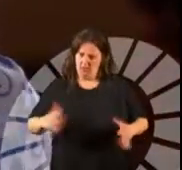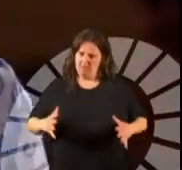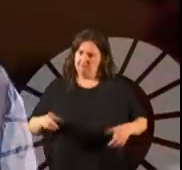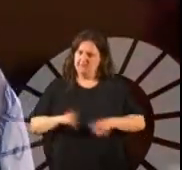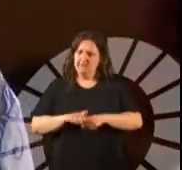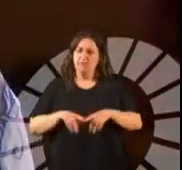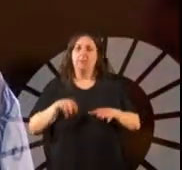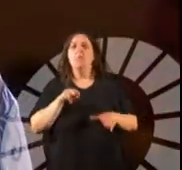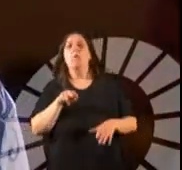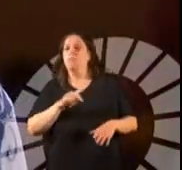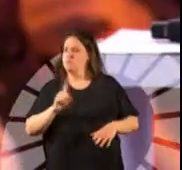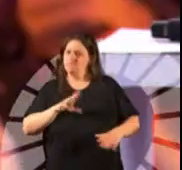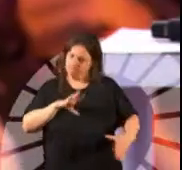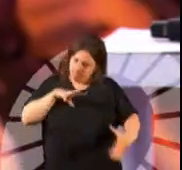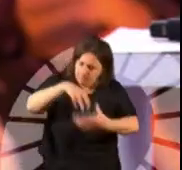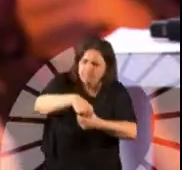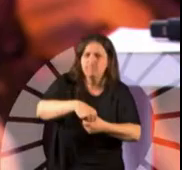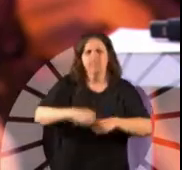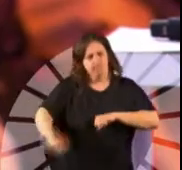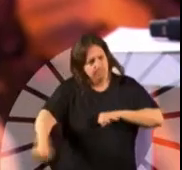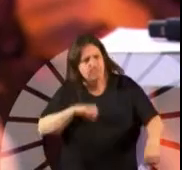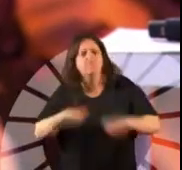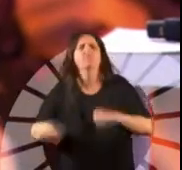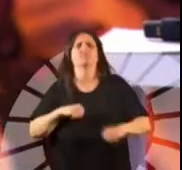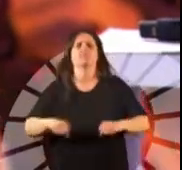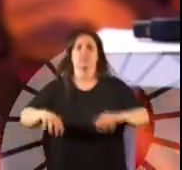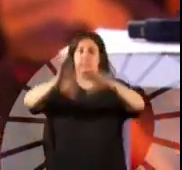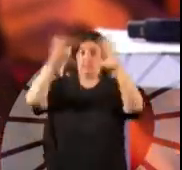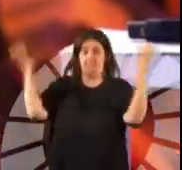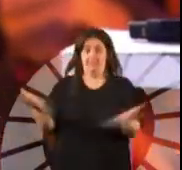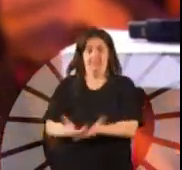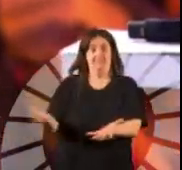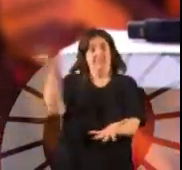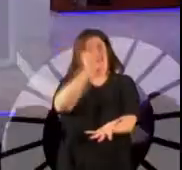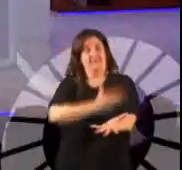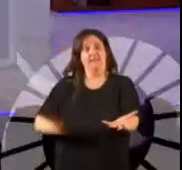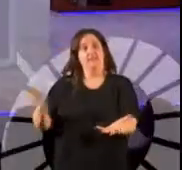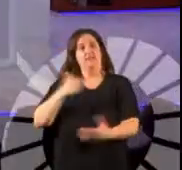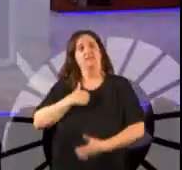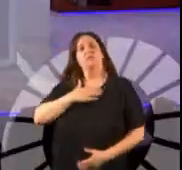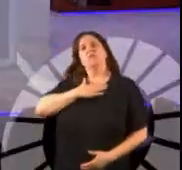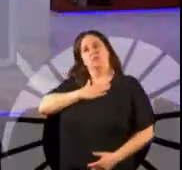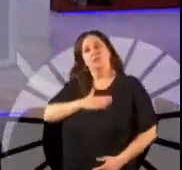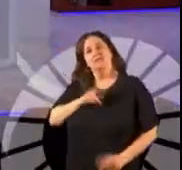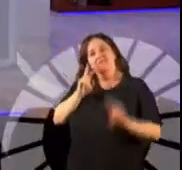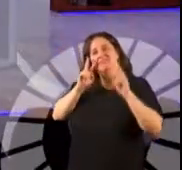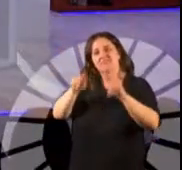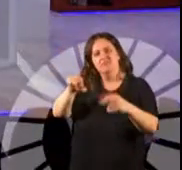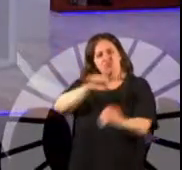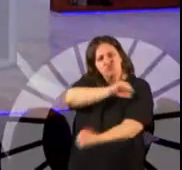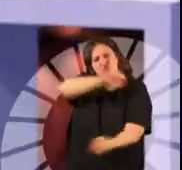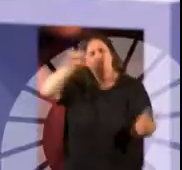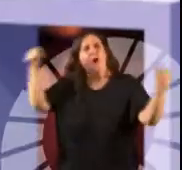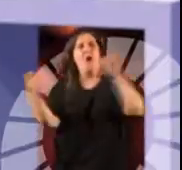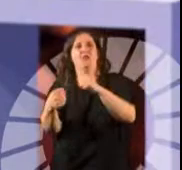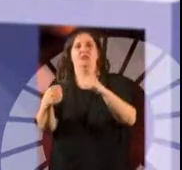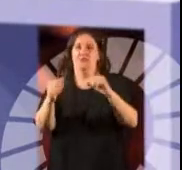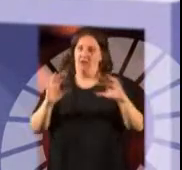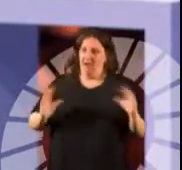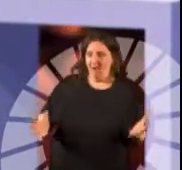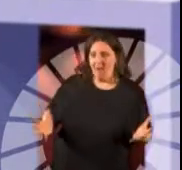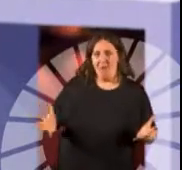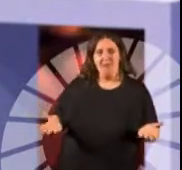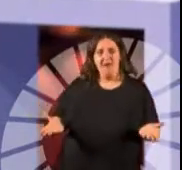that these young women deserve. So to all of my veterans who I see here and I know are around the